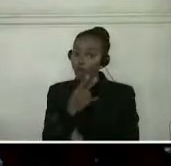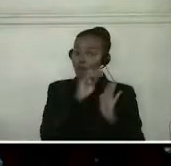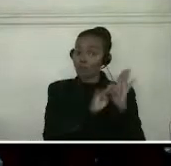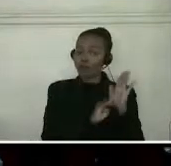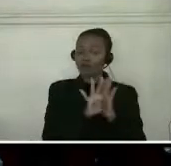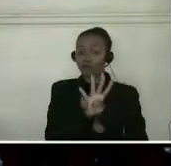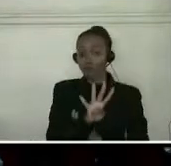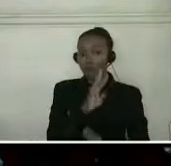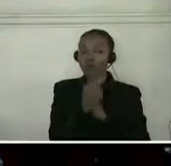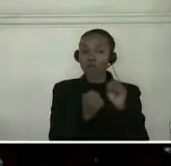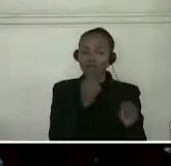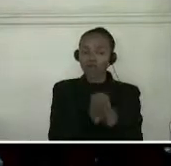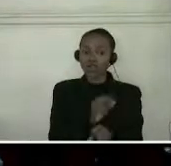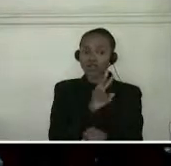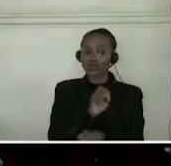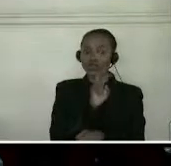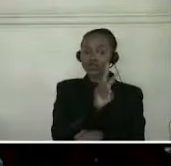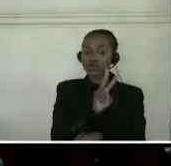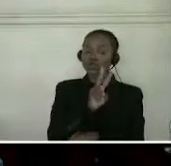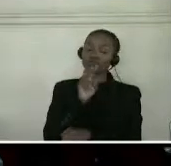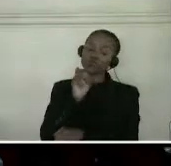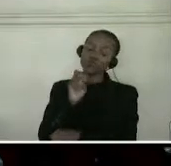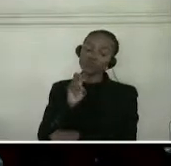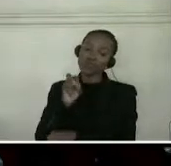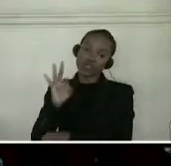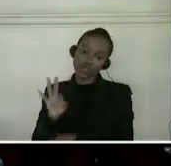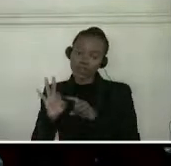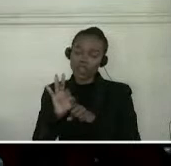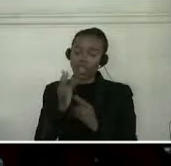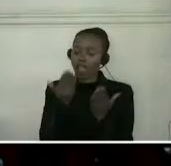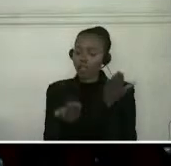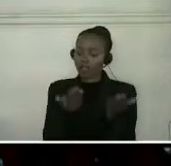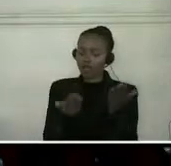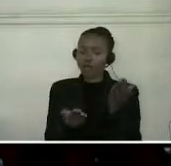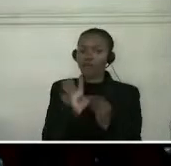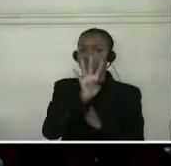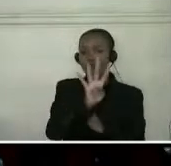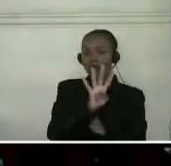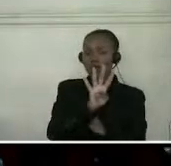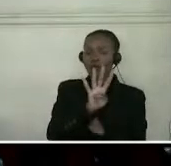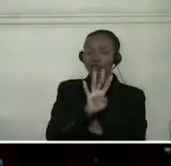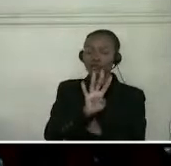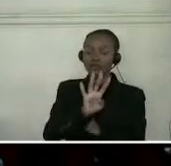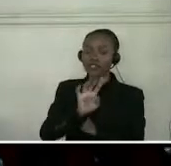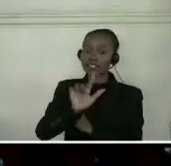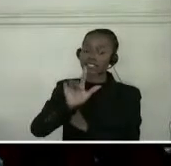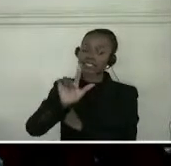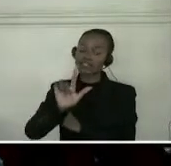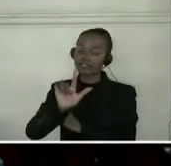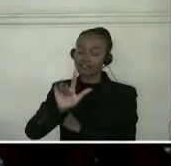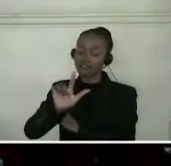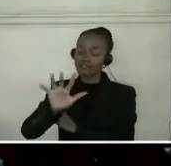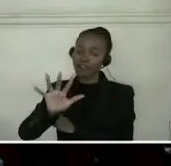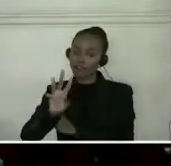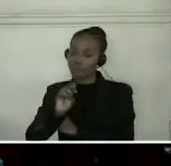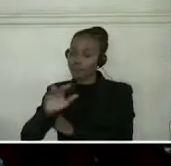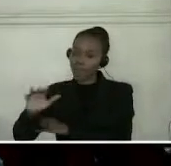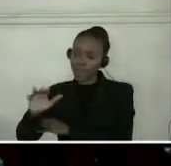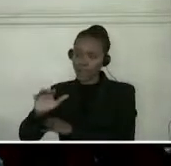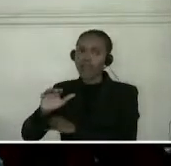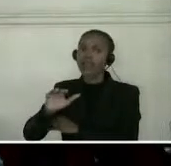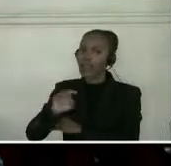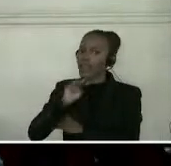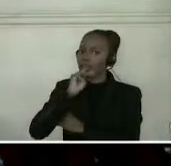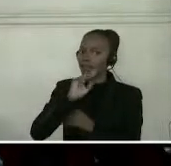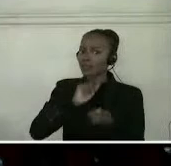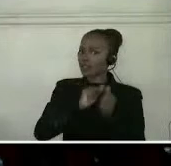2223 and compare it to 475 million allocation of the previous year when sporting recreation was a standalone department